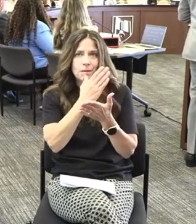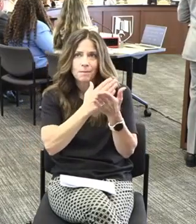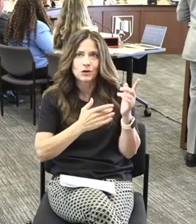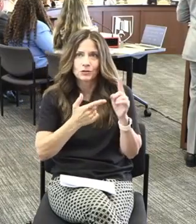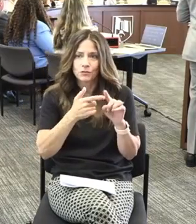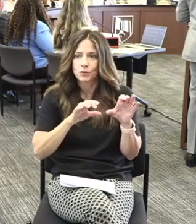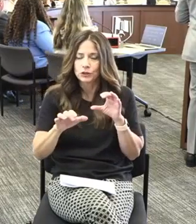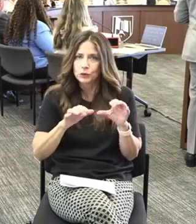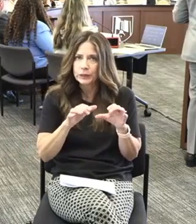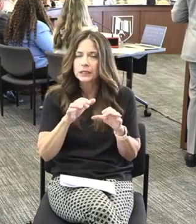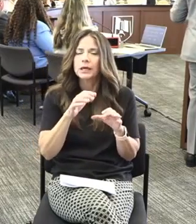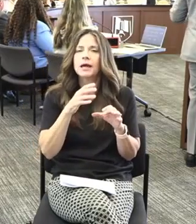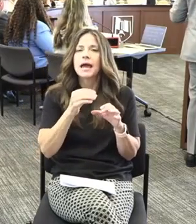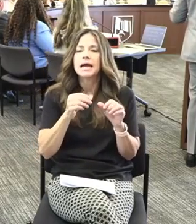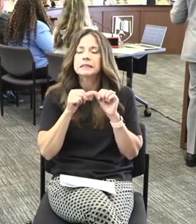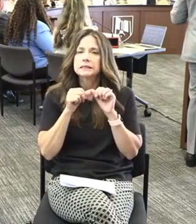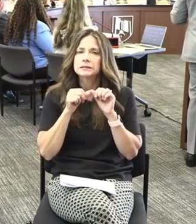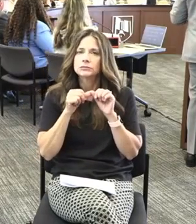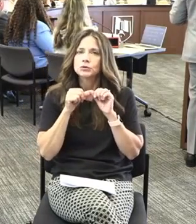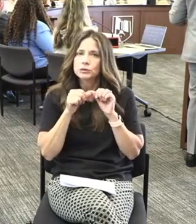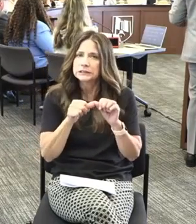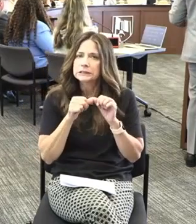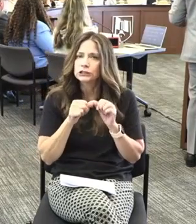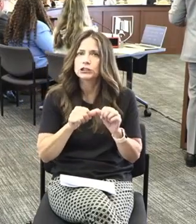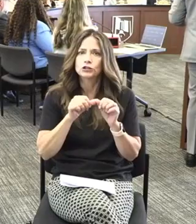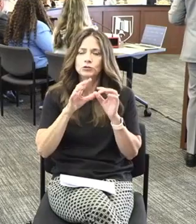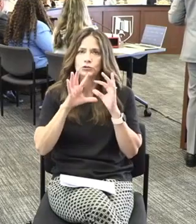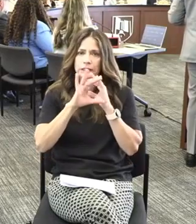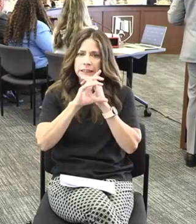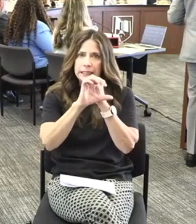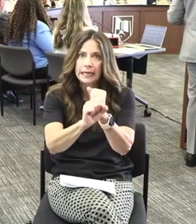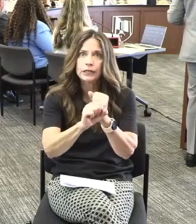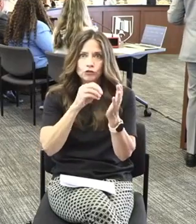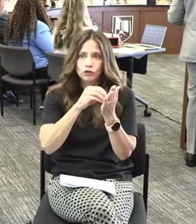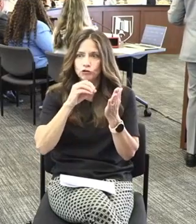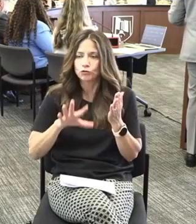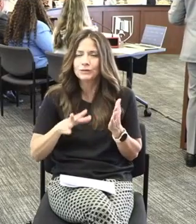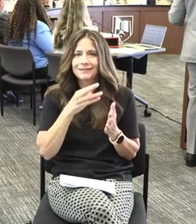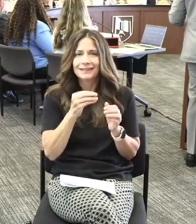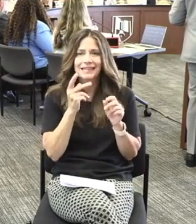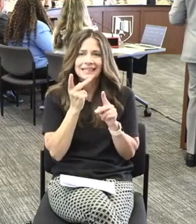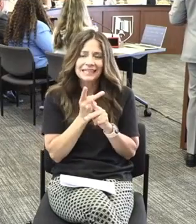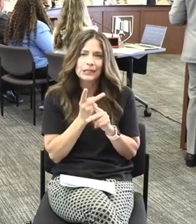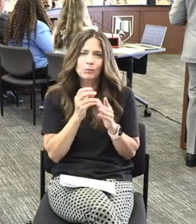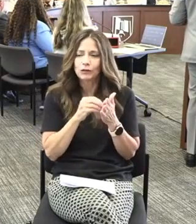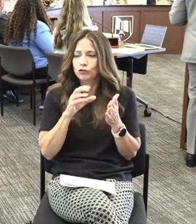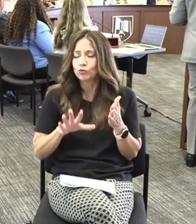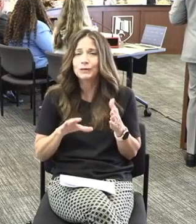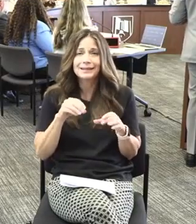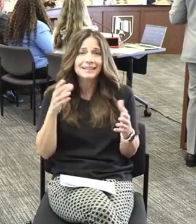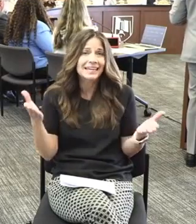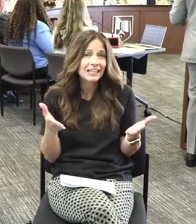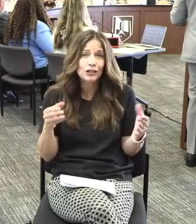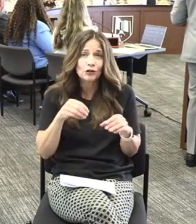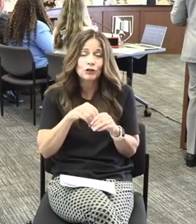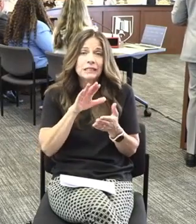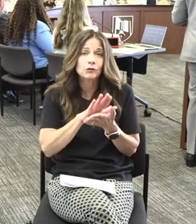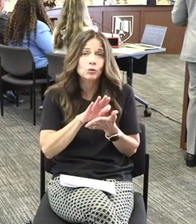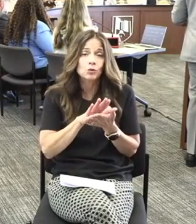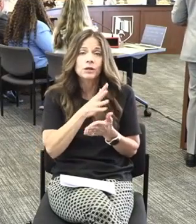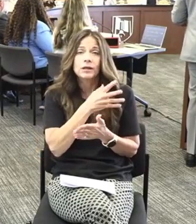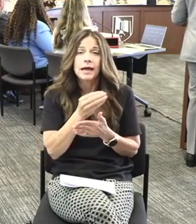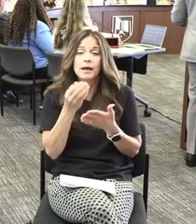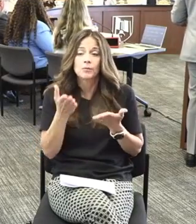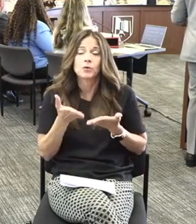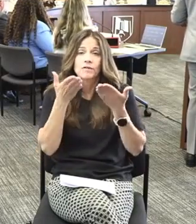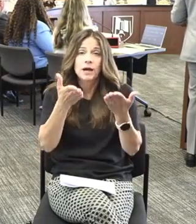to continue to engage students and keep them in school in a way, but also